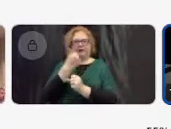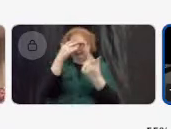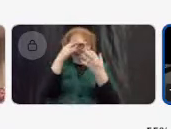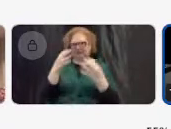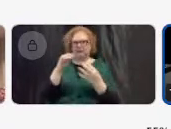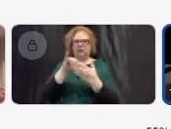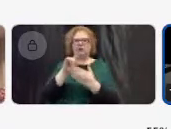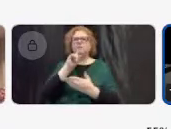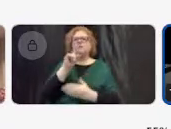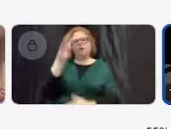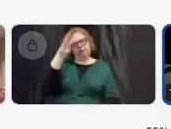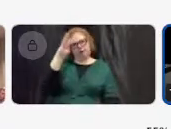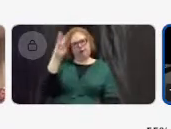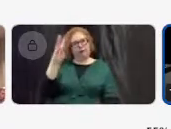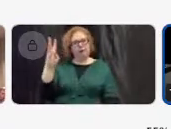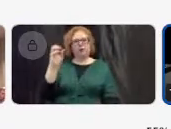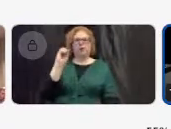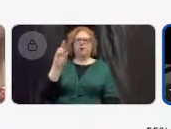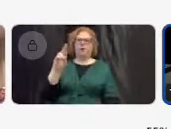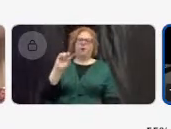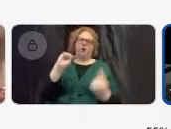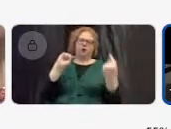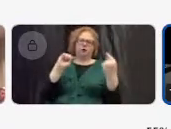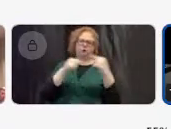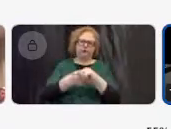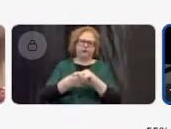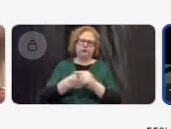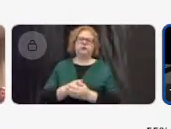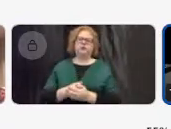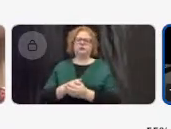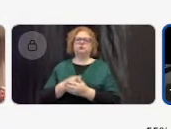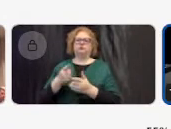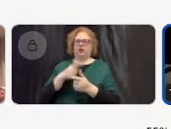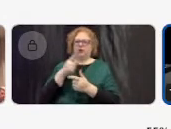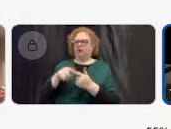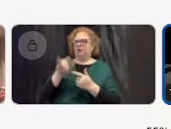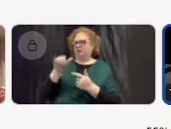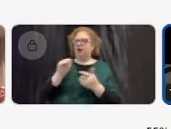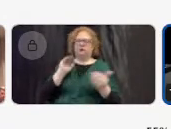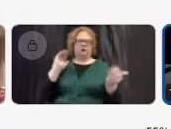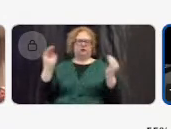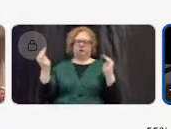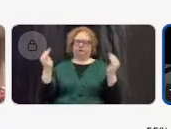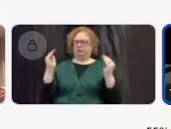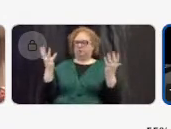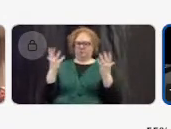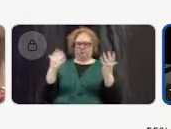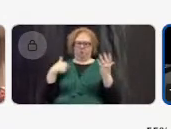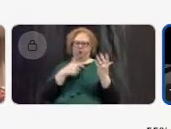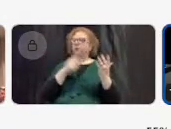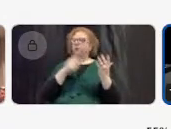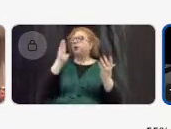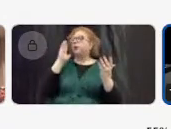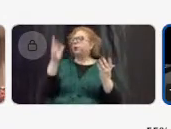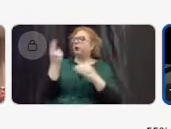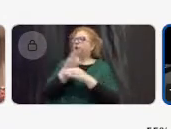the bar that we are held up against if somebody appeals decisions of the Planning Commission,